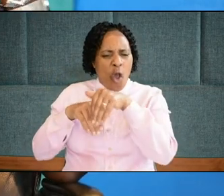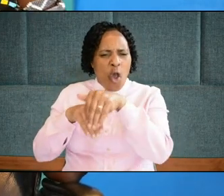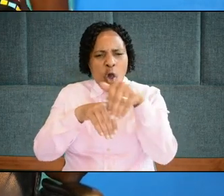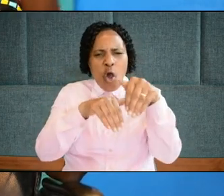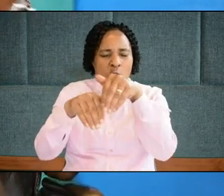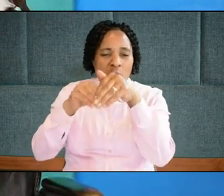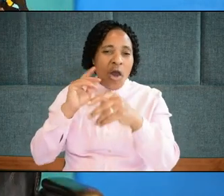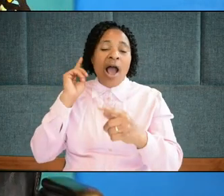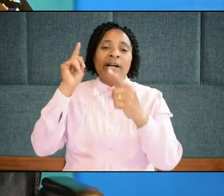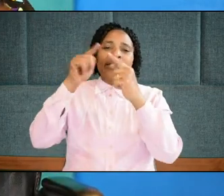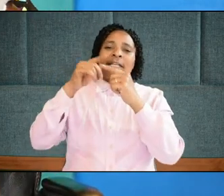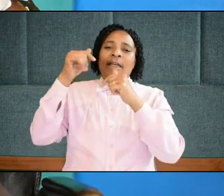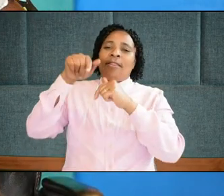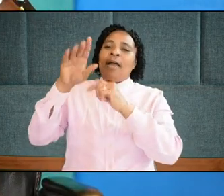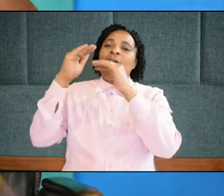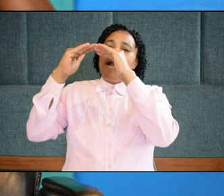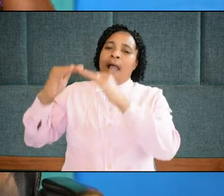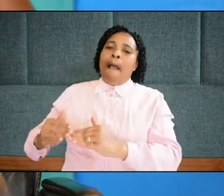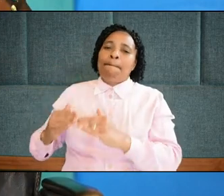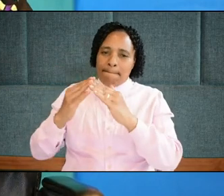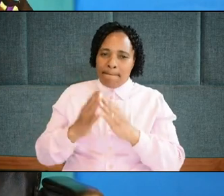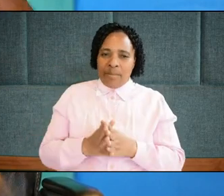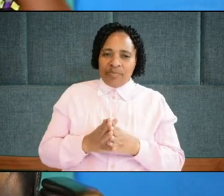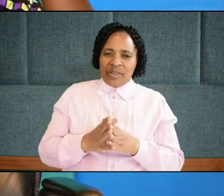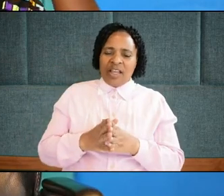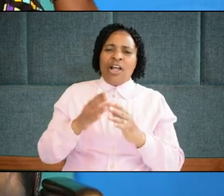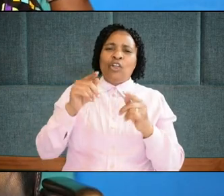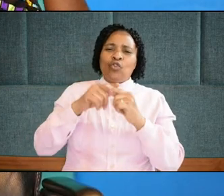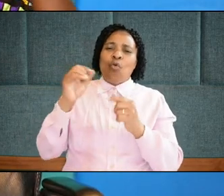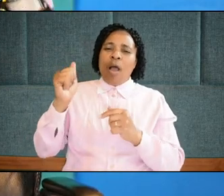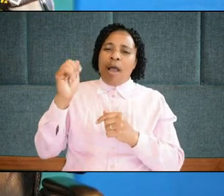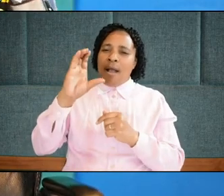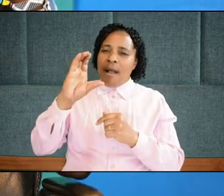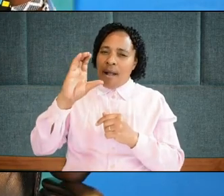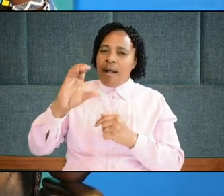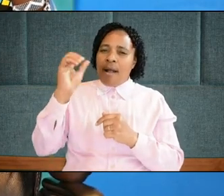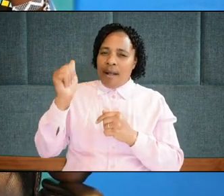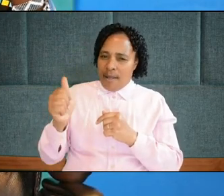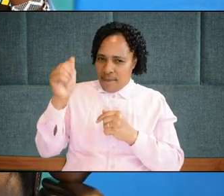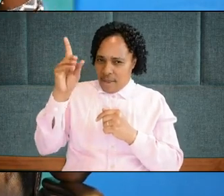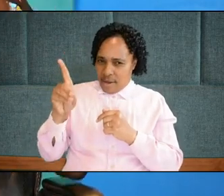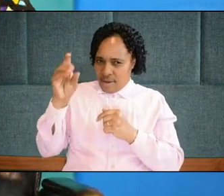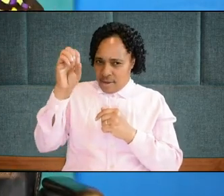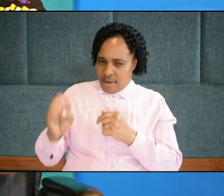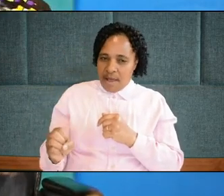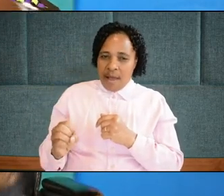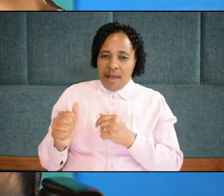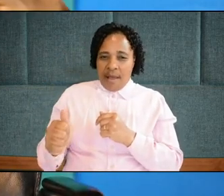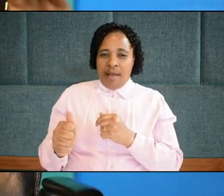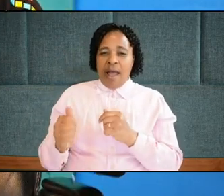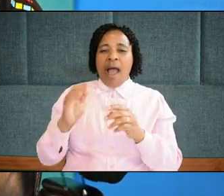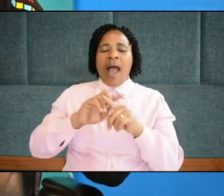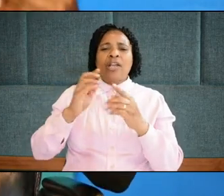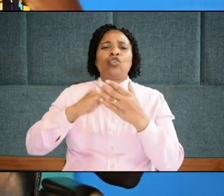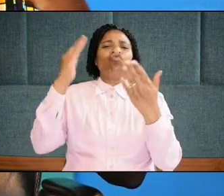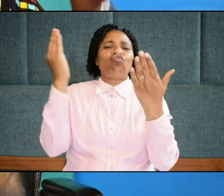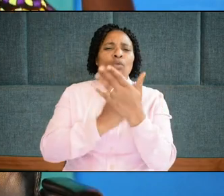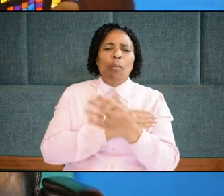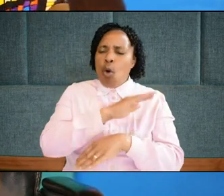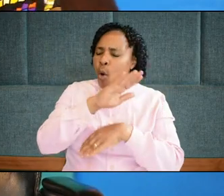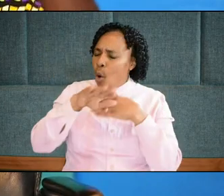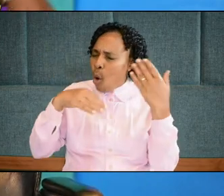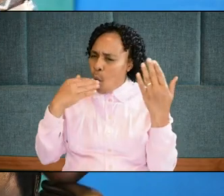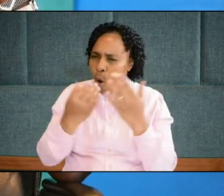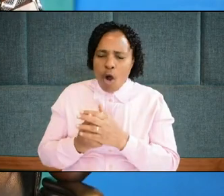them up to Azekah. They pursued them to Akedah. And they wiped them out entirely.